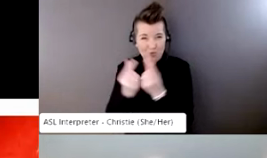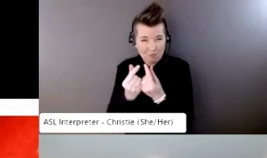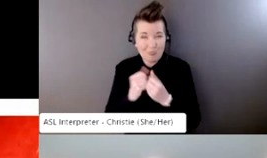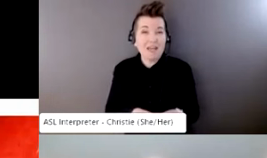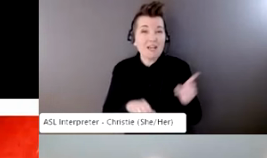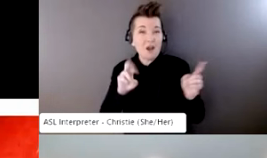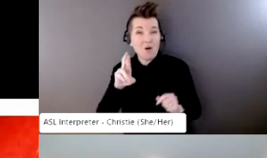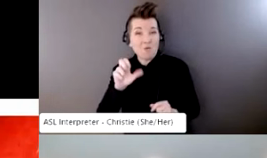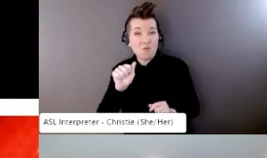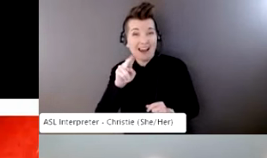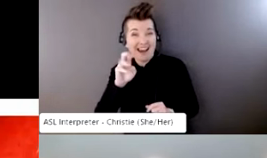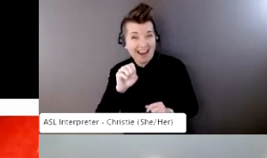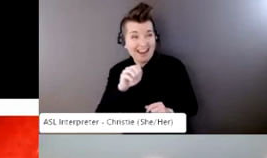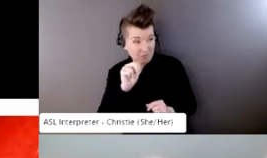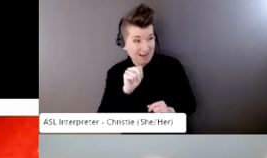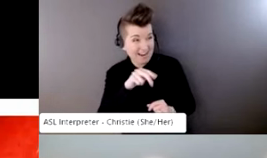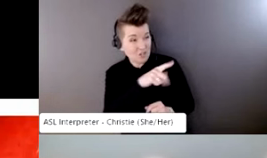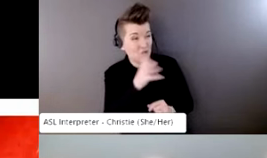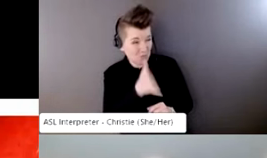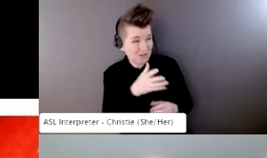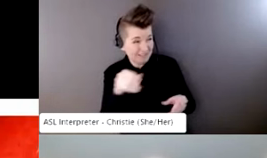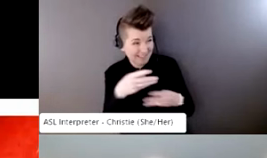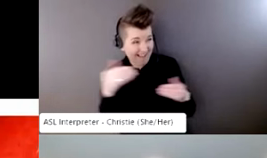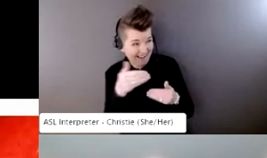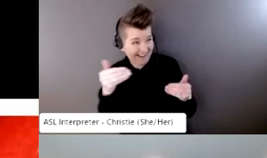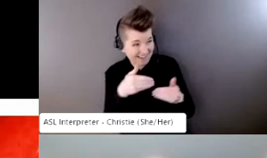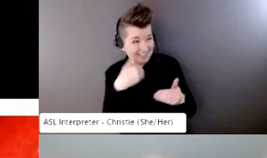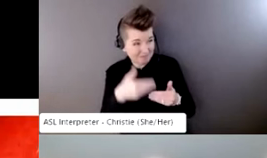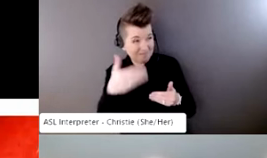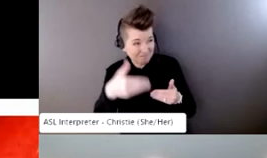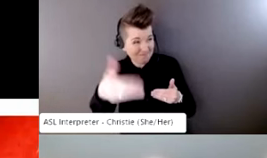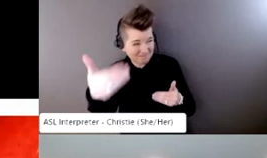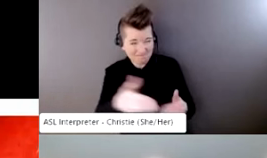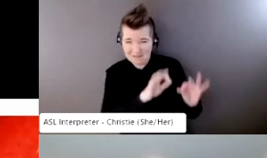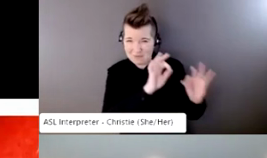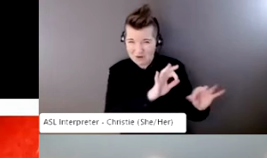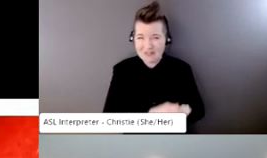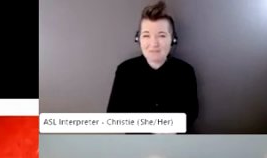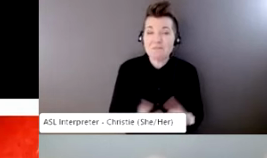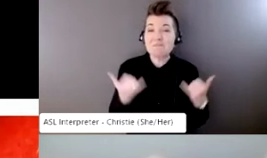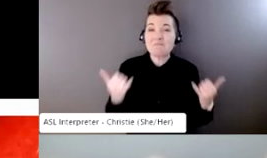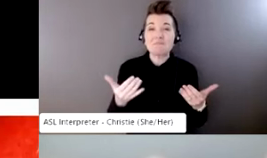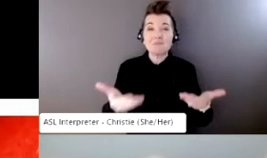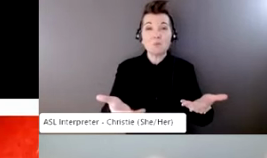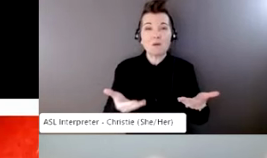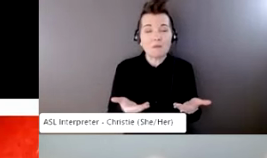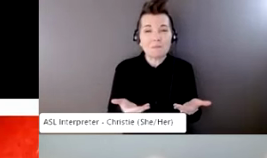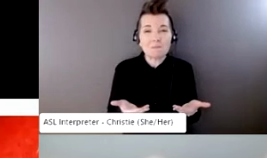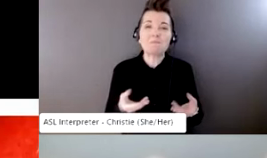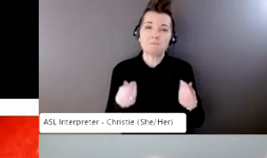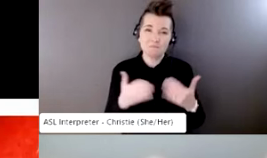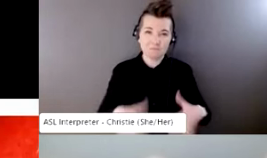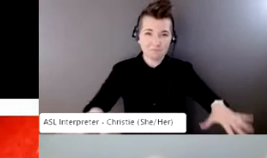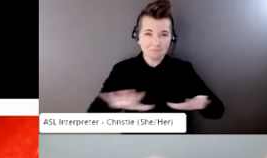the slides. And before we go any further in our presentation, I wanted to welcome you and do a land acknowledgement.